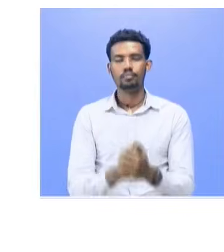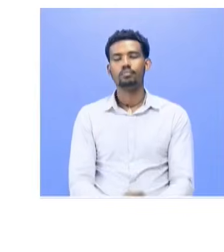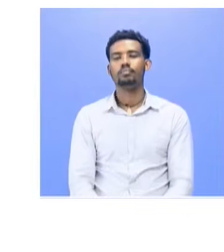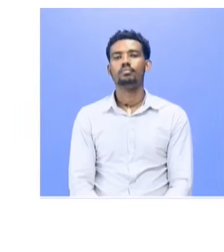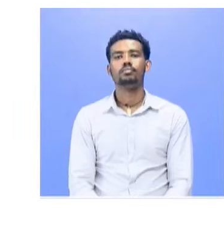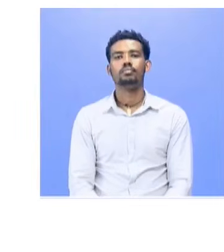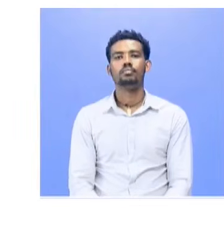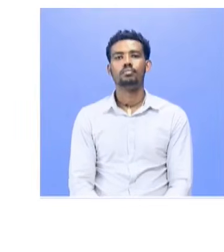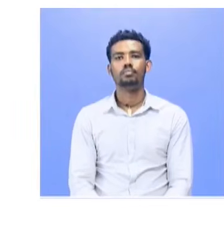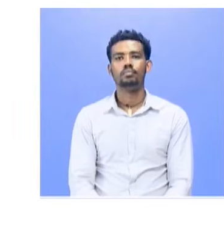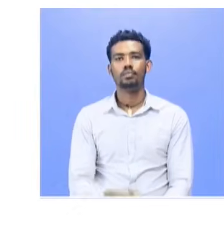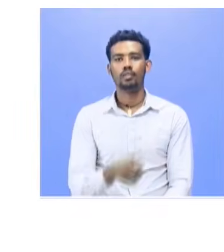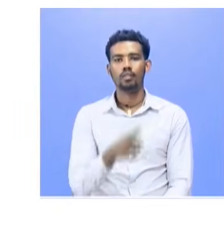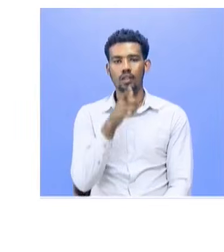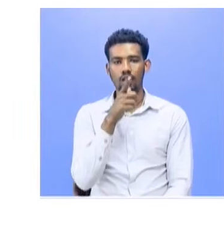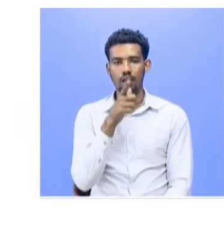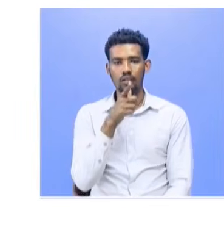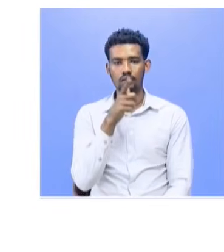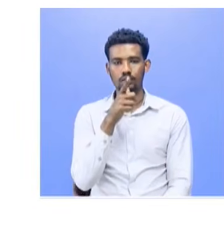her lunch.